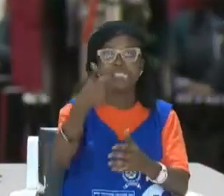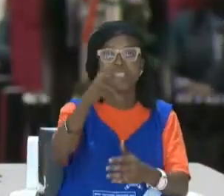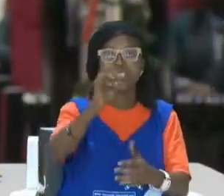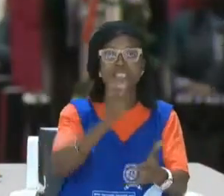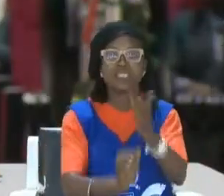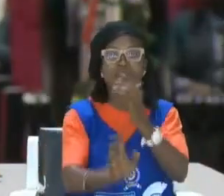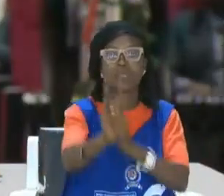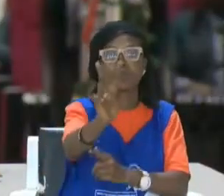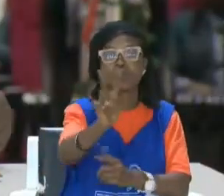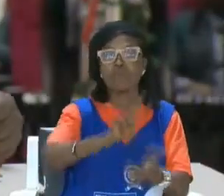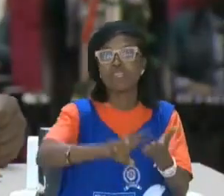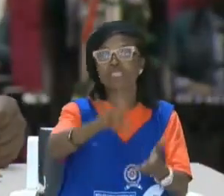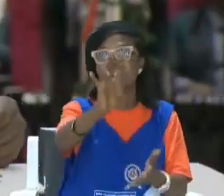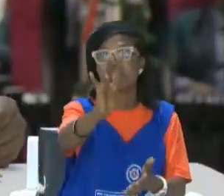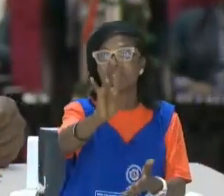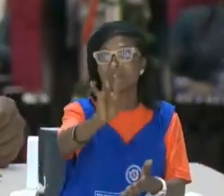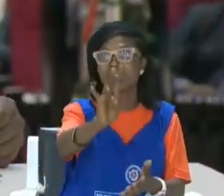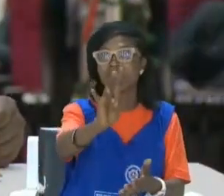7.